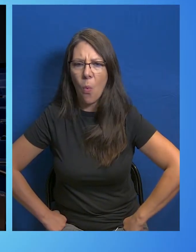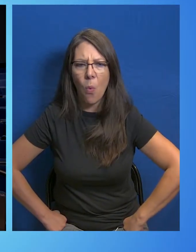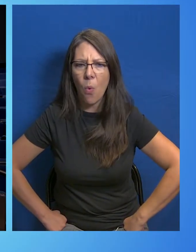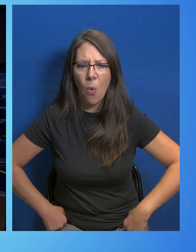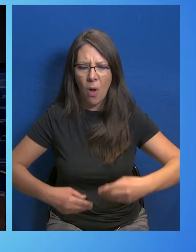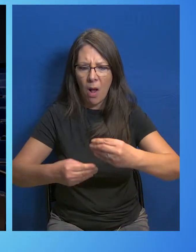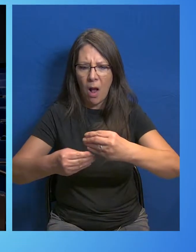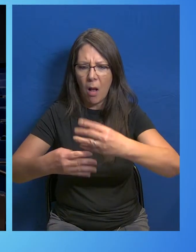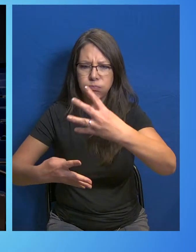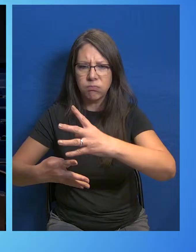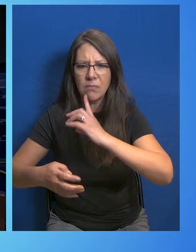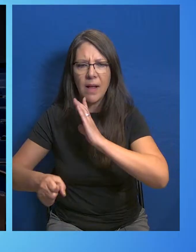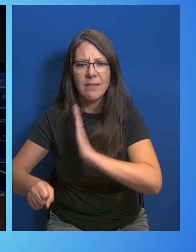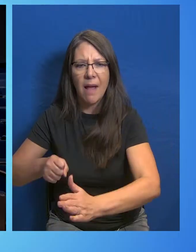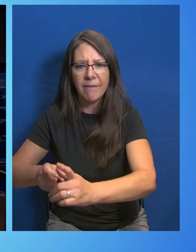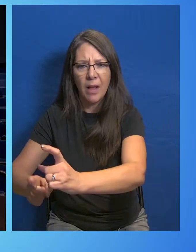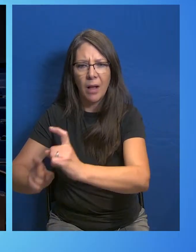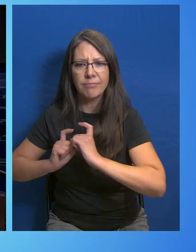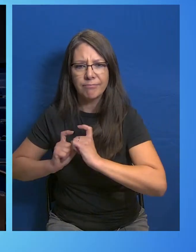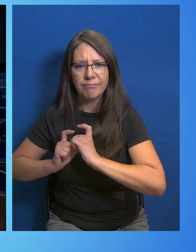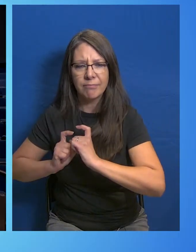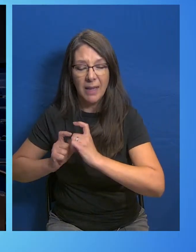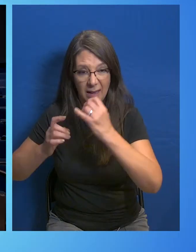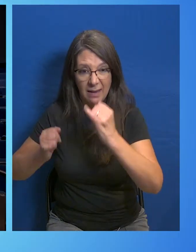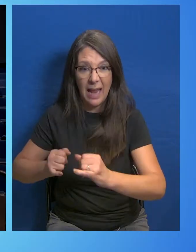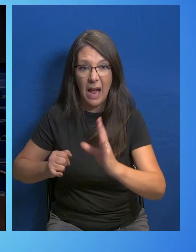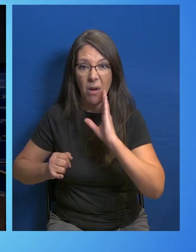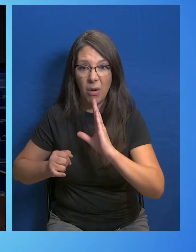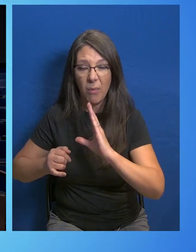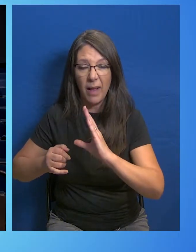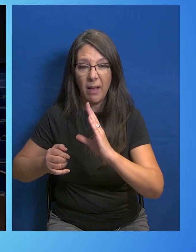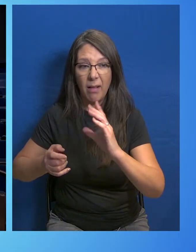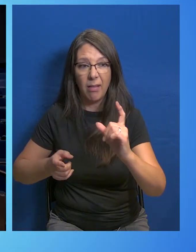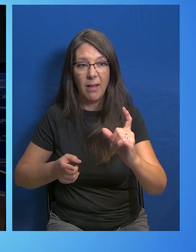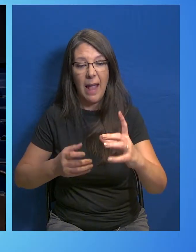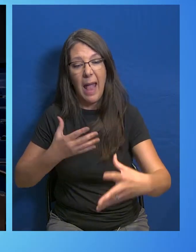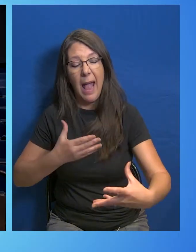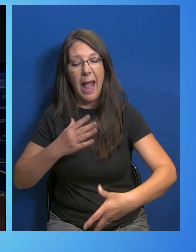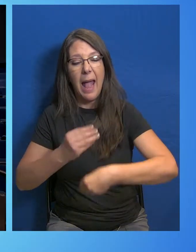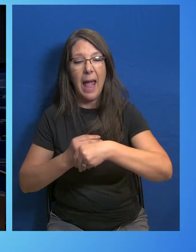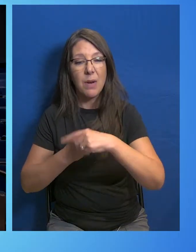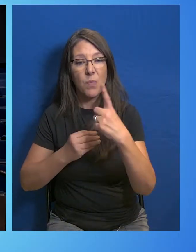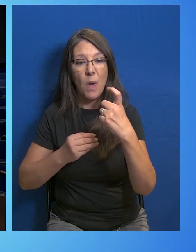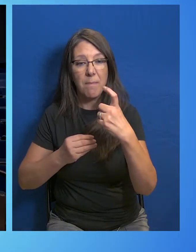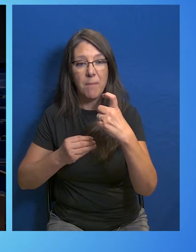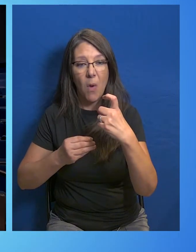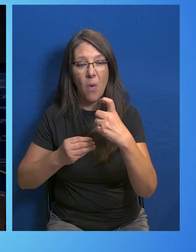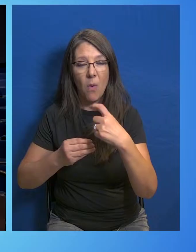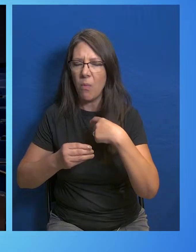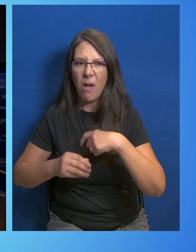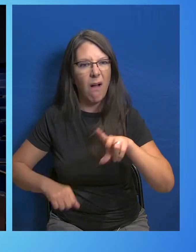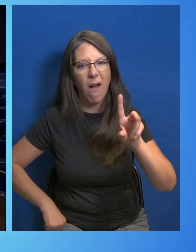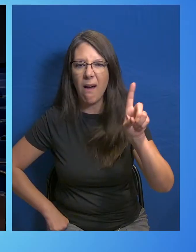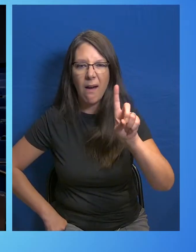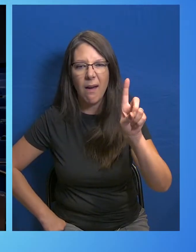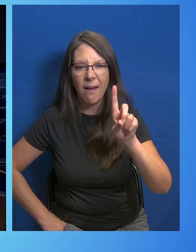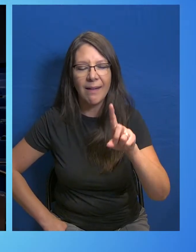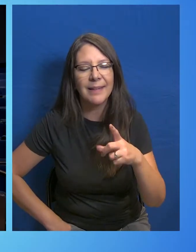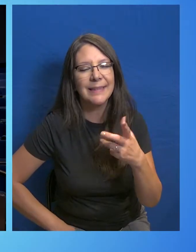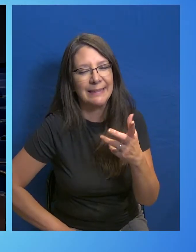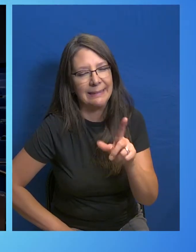not enough money as it is. Now we're going to let one more organization in. That's something to think about too.